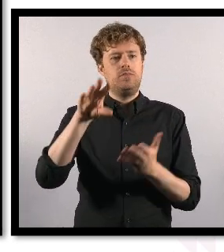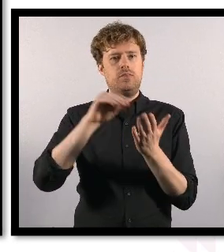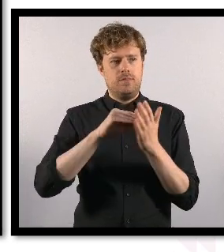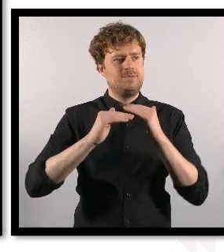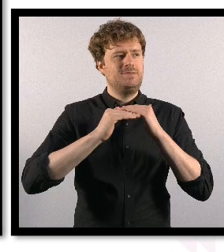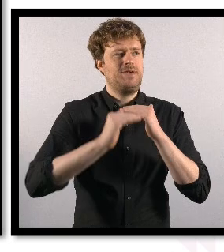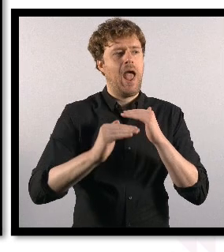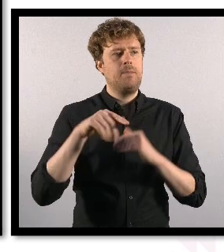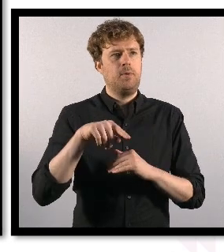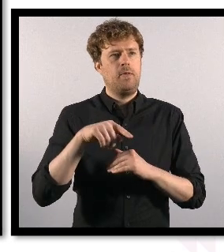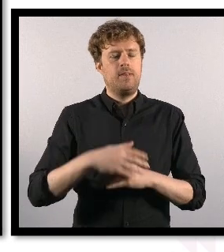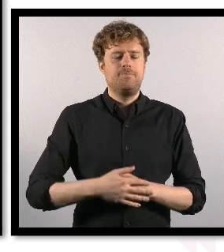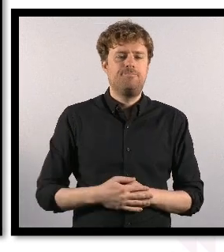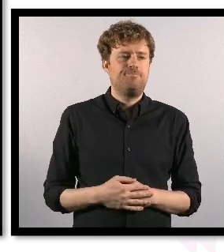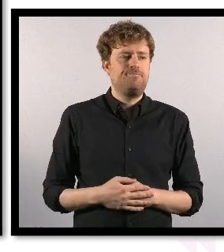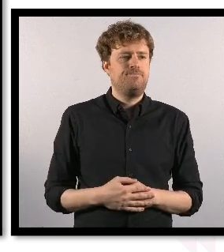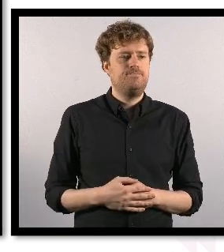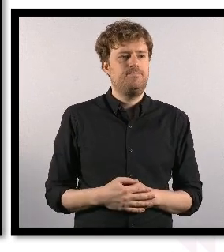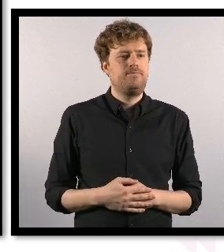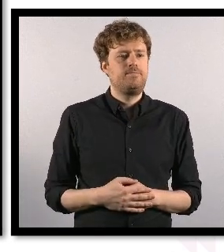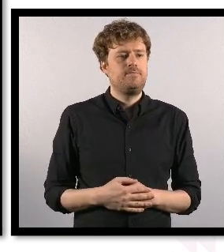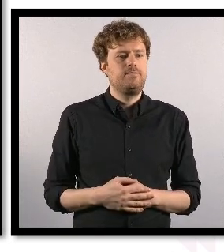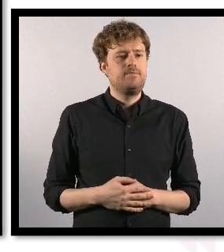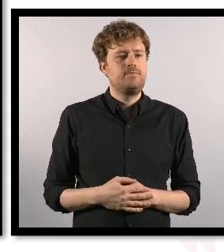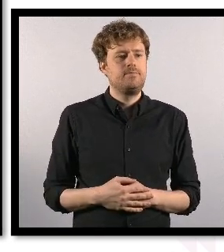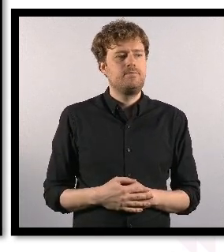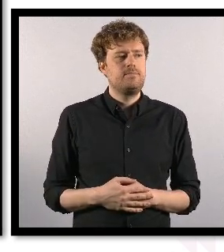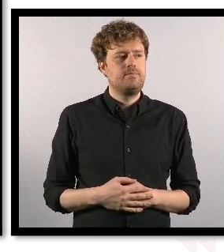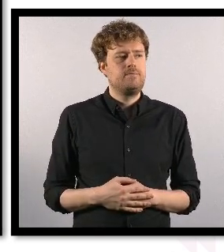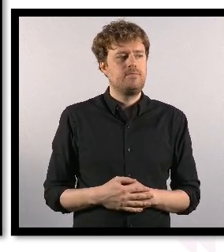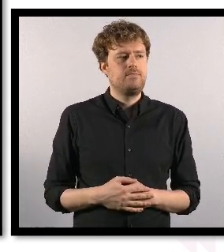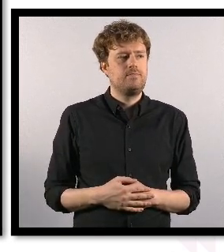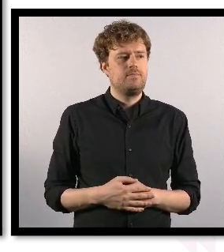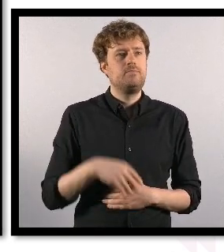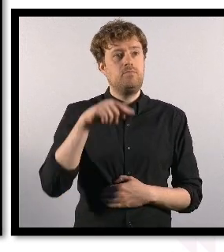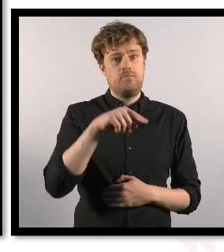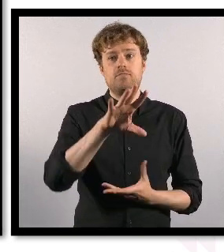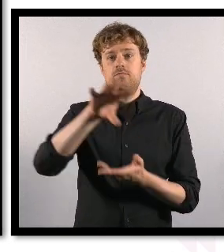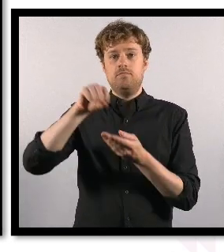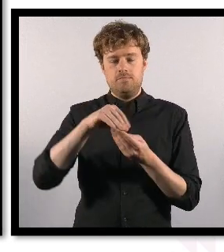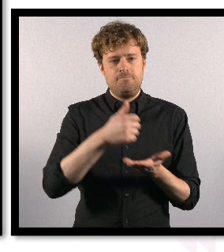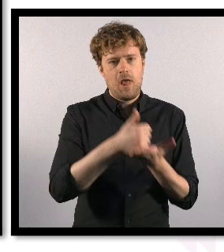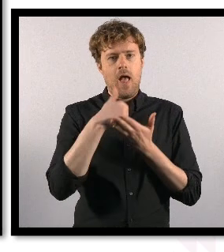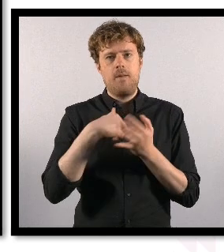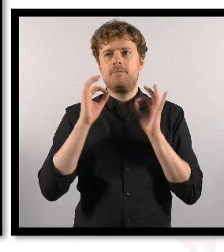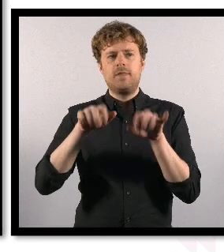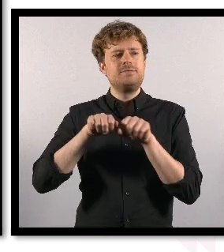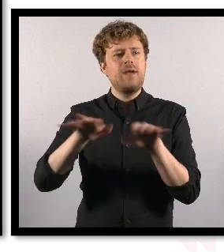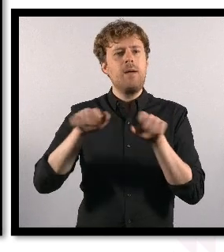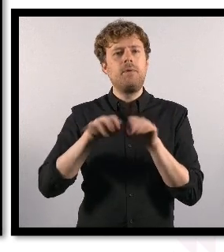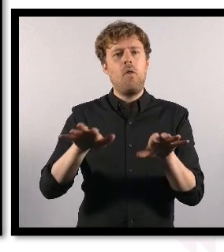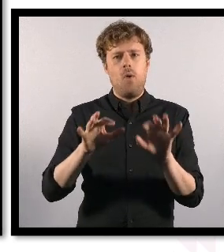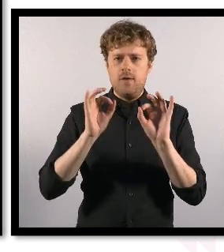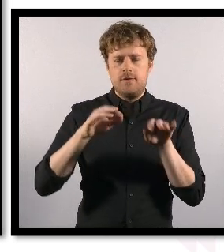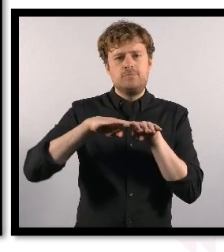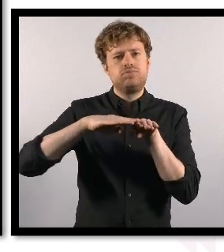consistent way of deploying pod across node. And to some extent, that allows us to have kind of node-level state